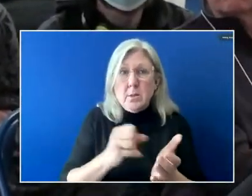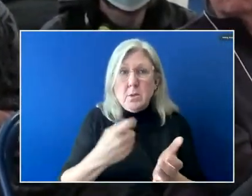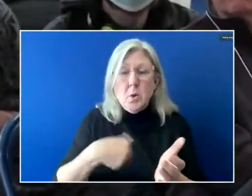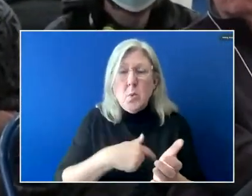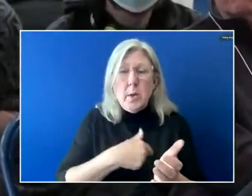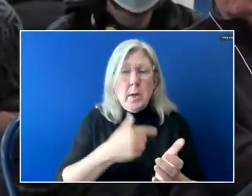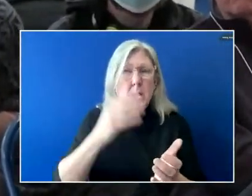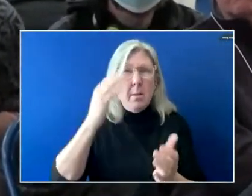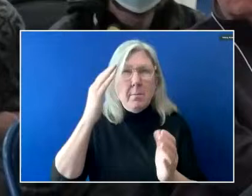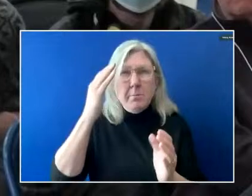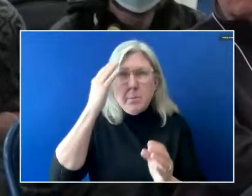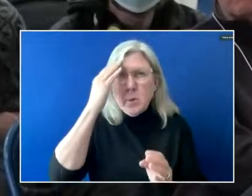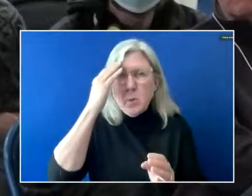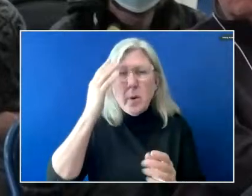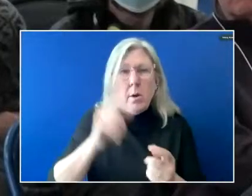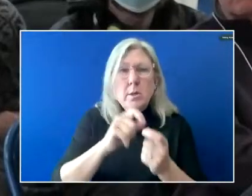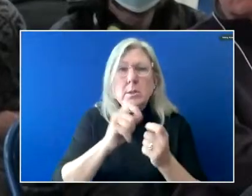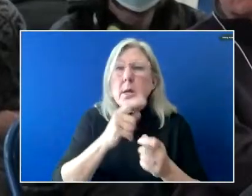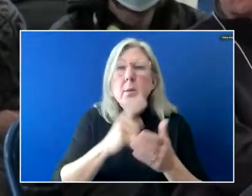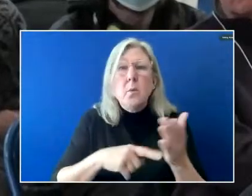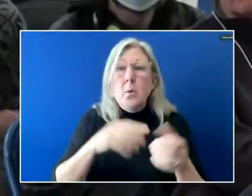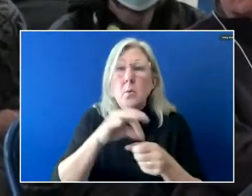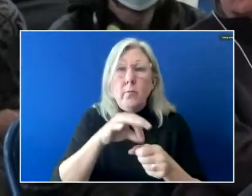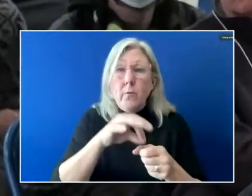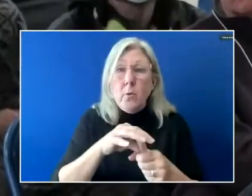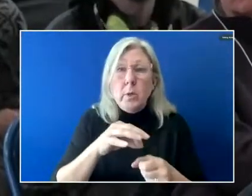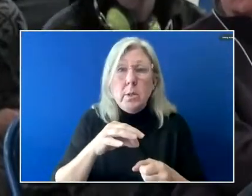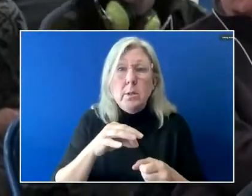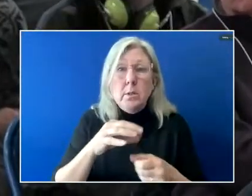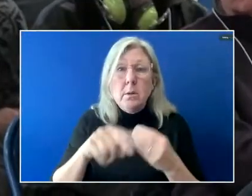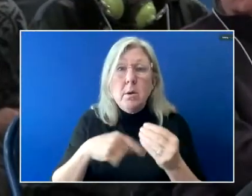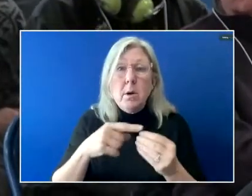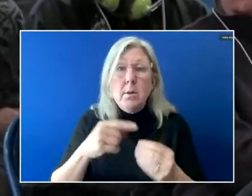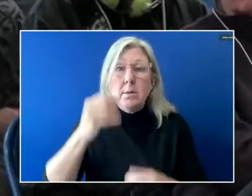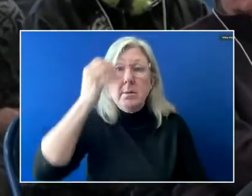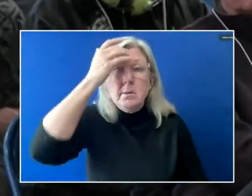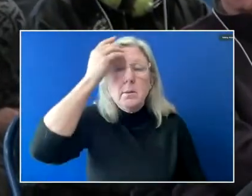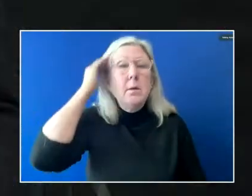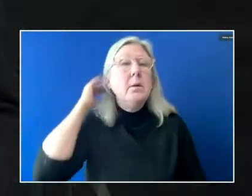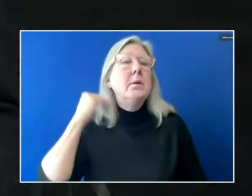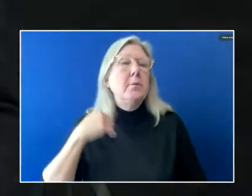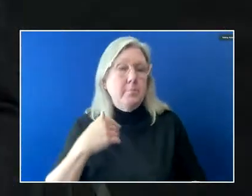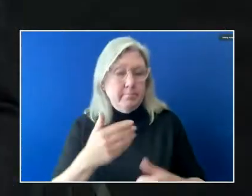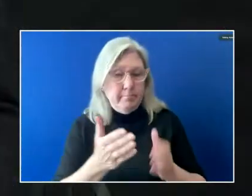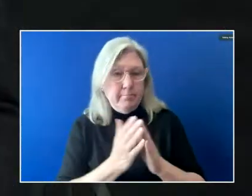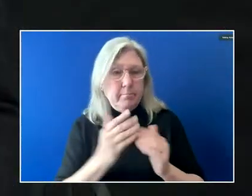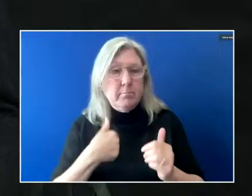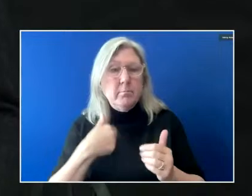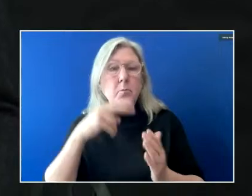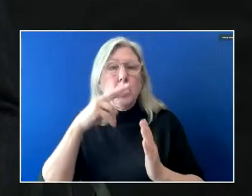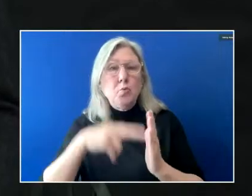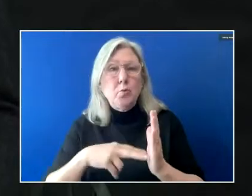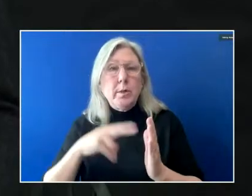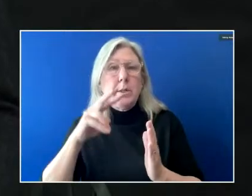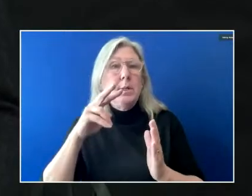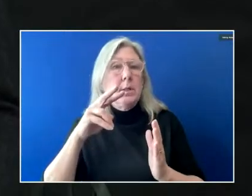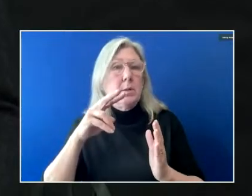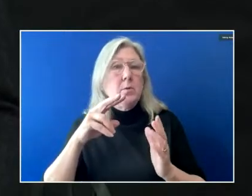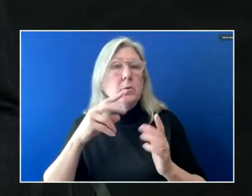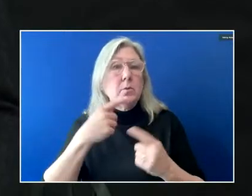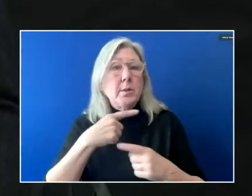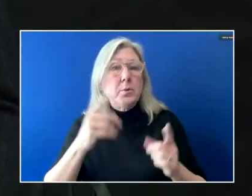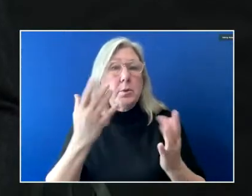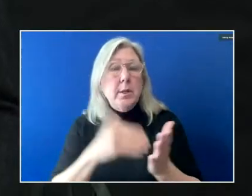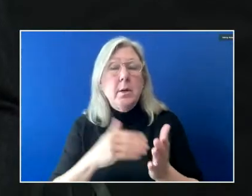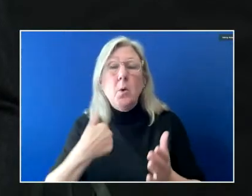um exactly what we're voting on moderators been asked to read back the resolution again we the people of